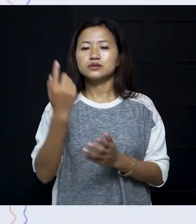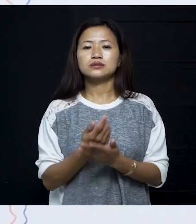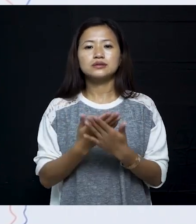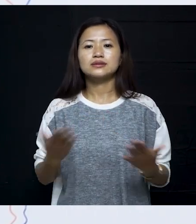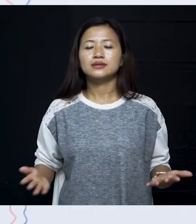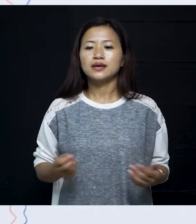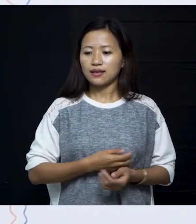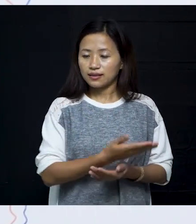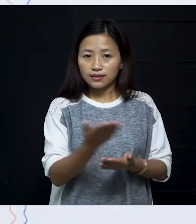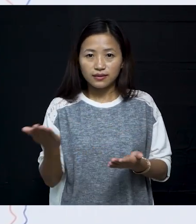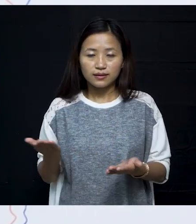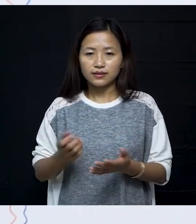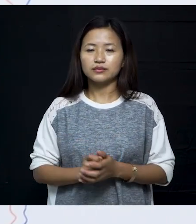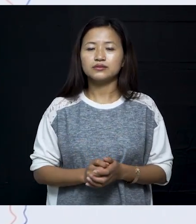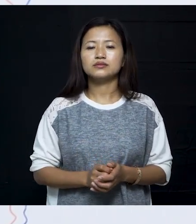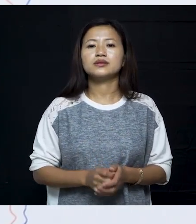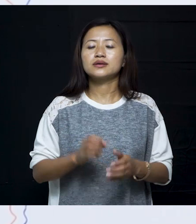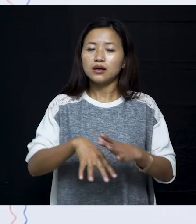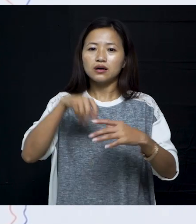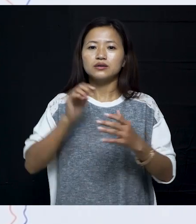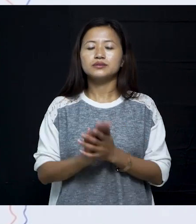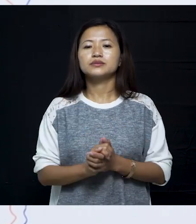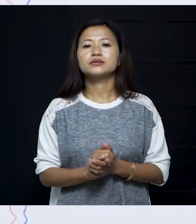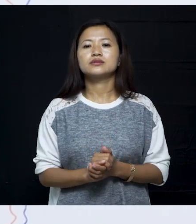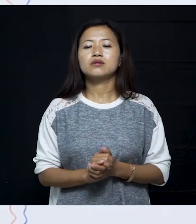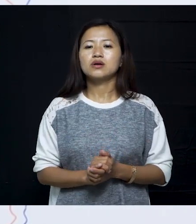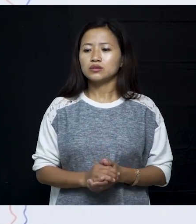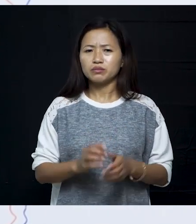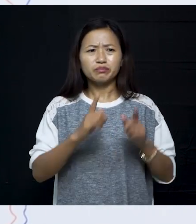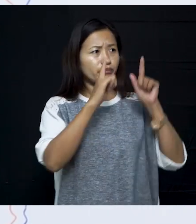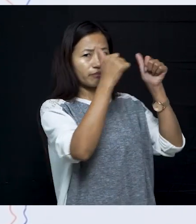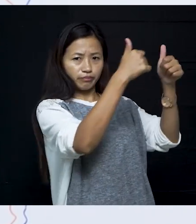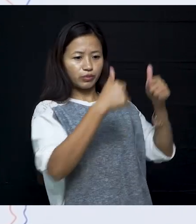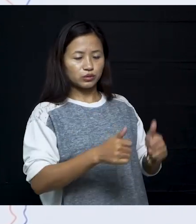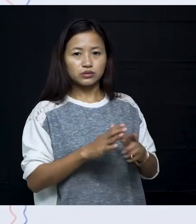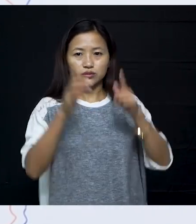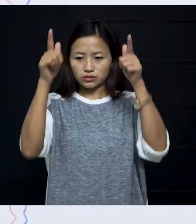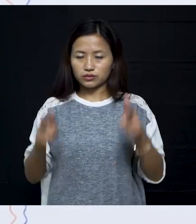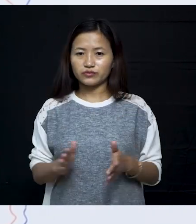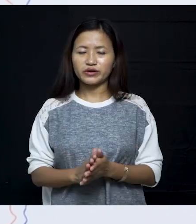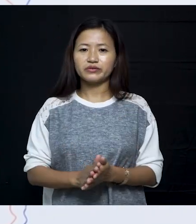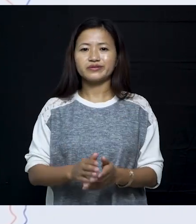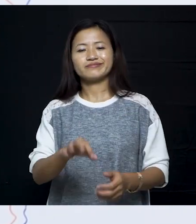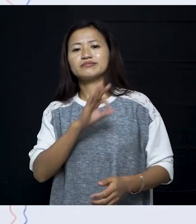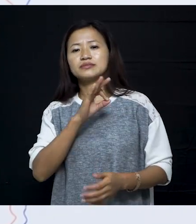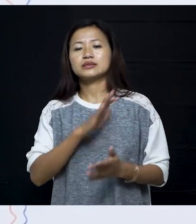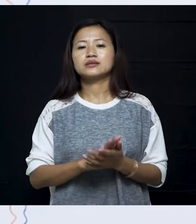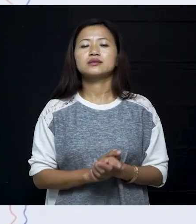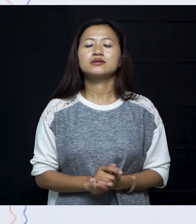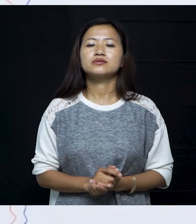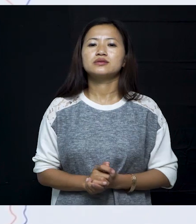have is layout. What does layout mean? It means that the poster should be visually attractive. So in order to